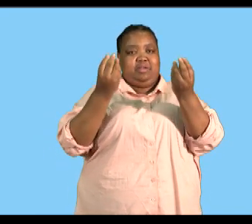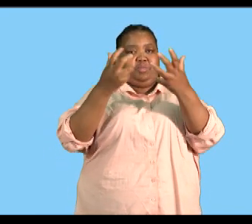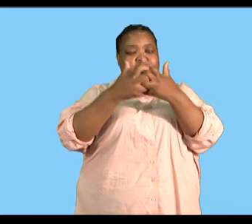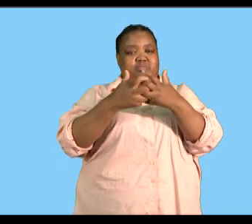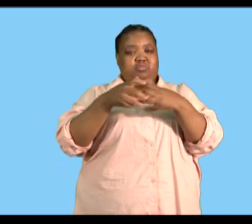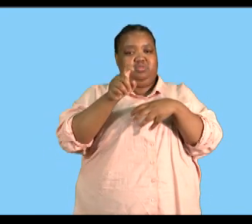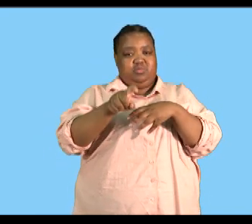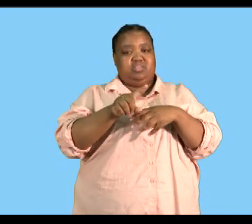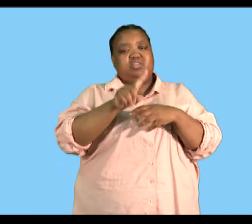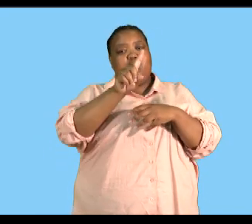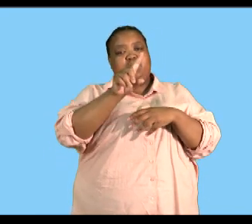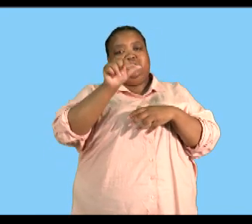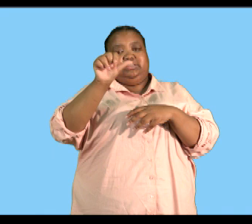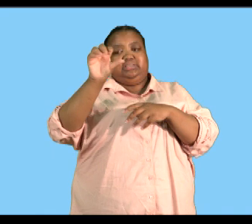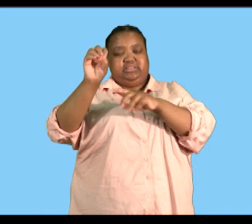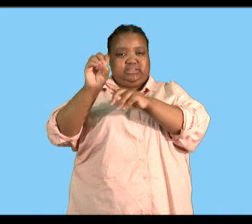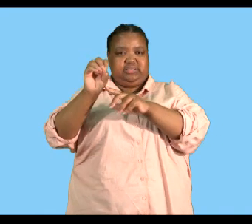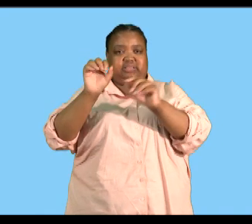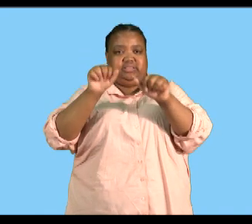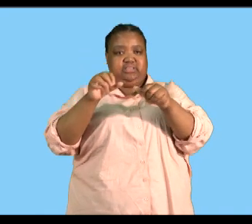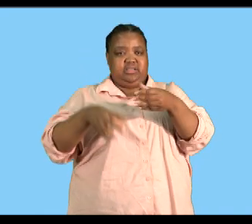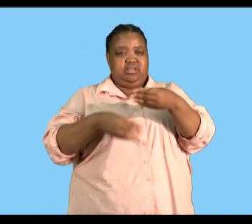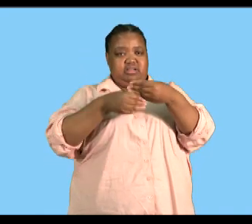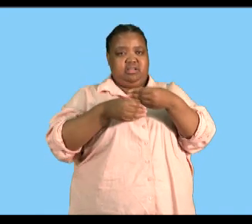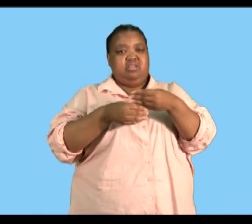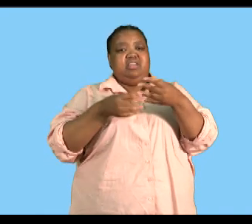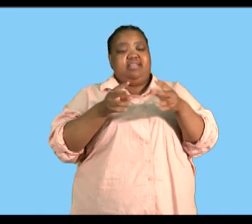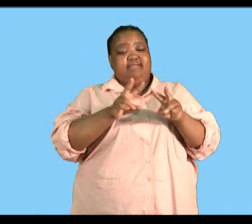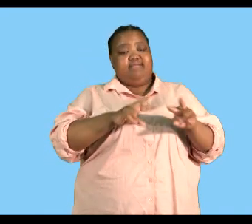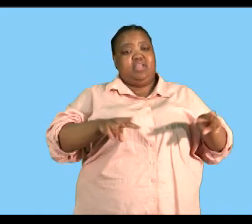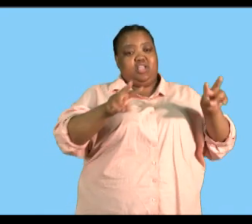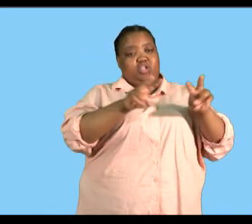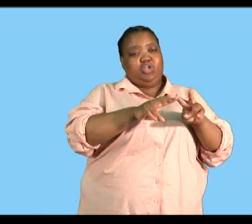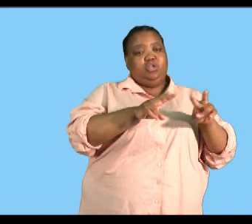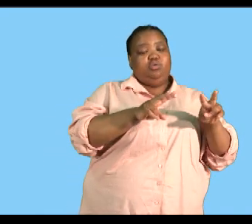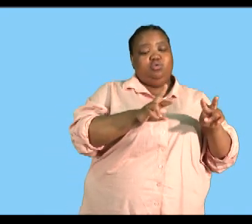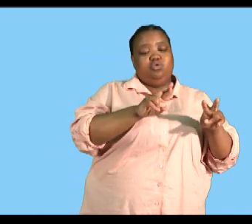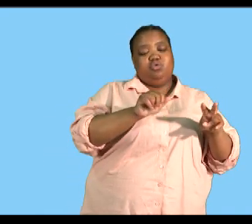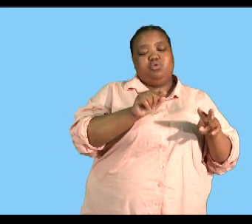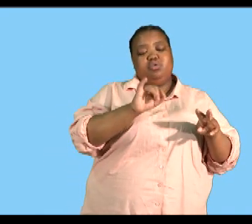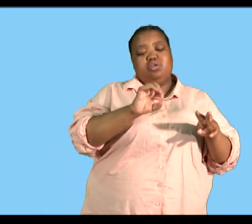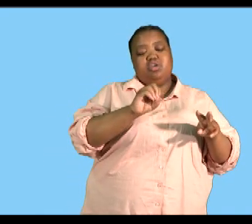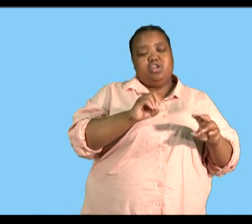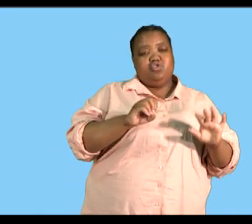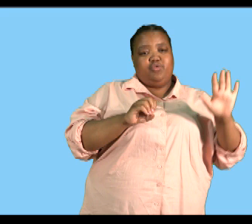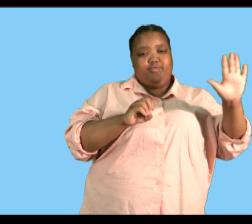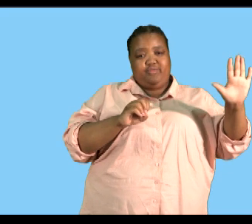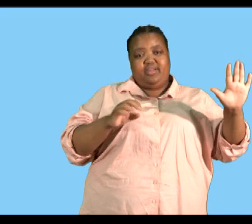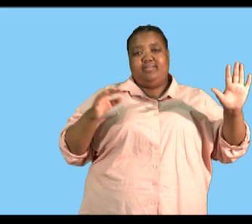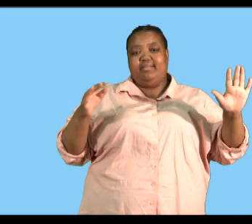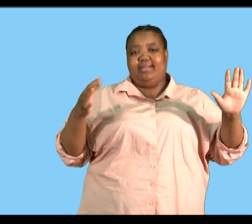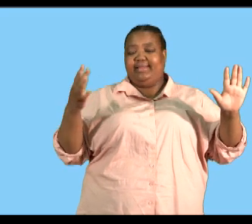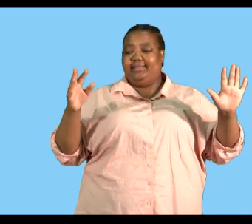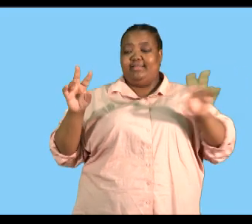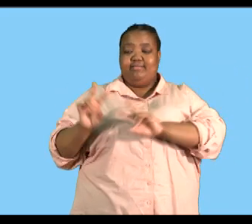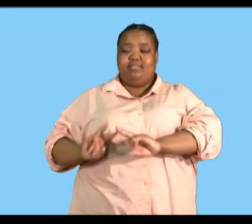participated, of which is 160. And adding this value from a ratio of 5 and this value from a ratio